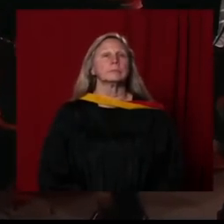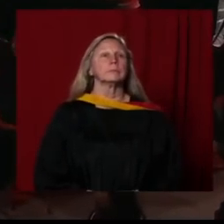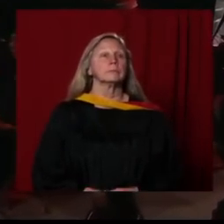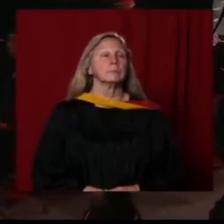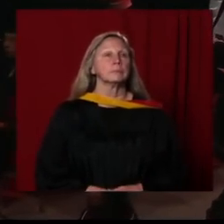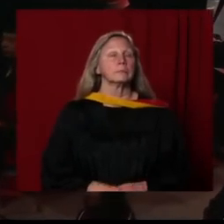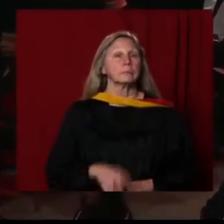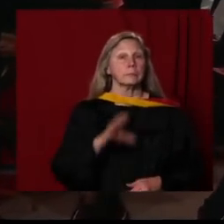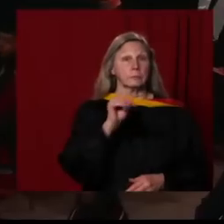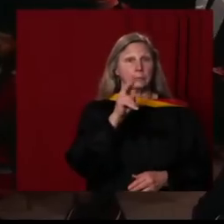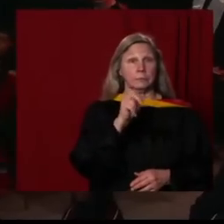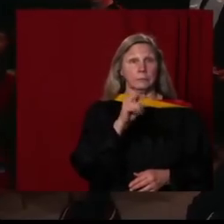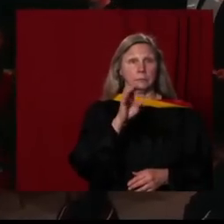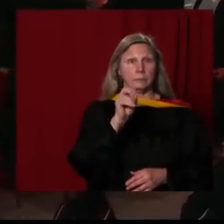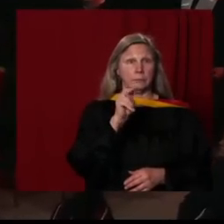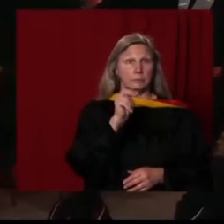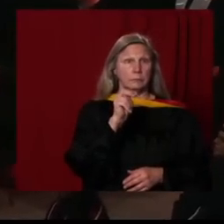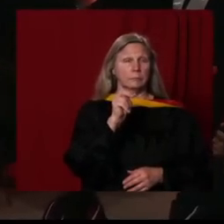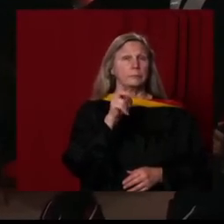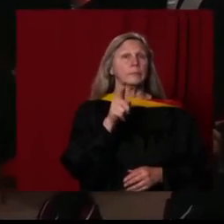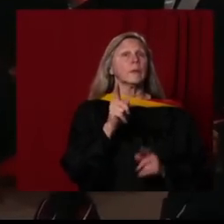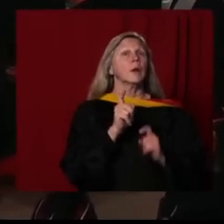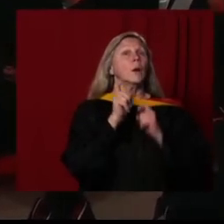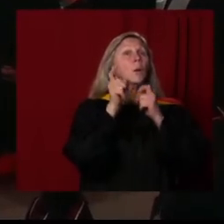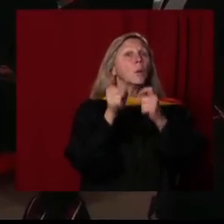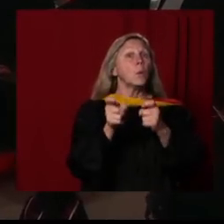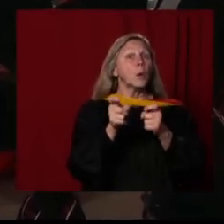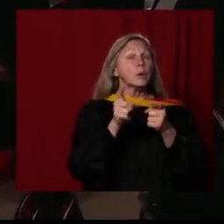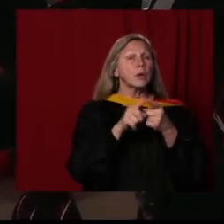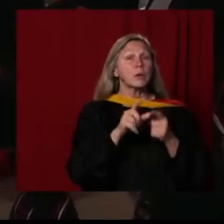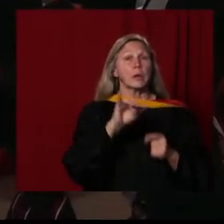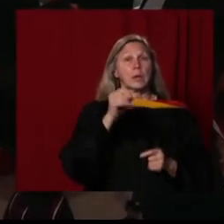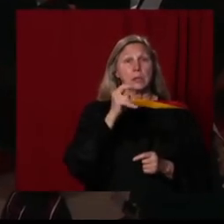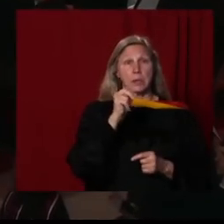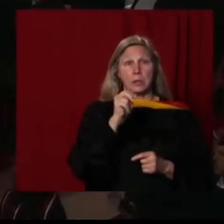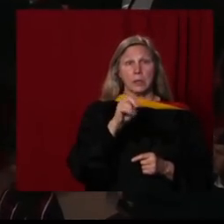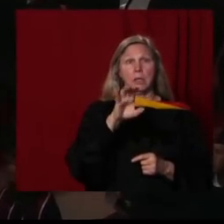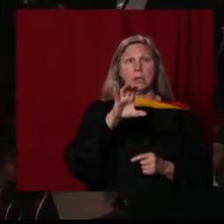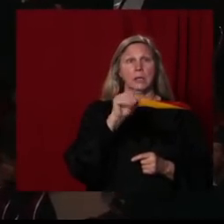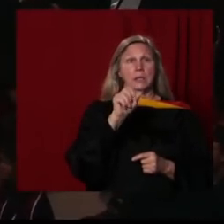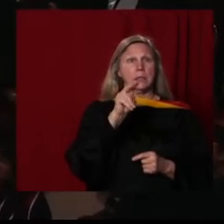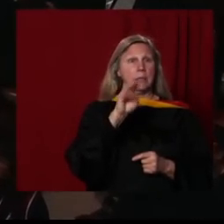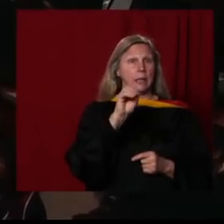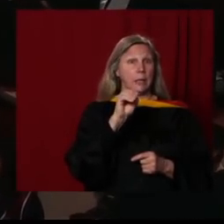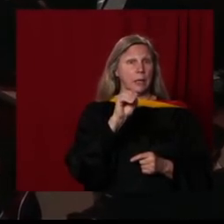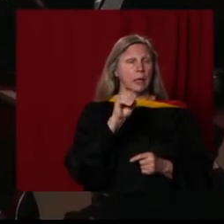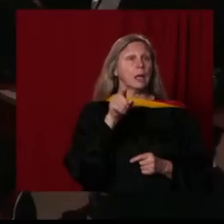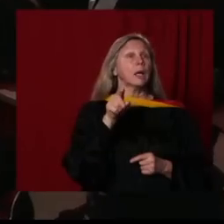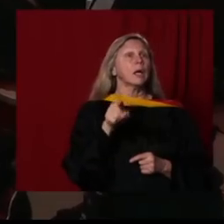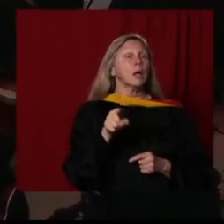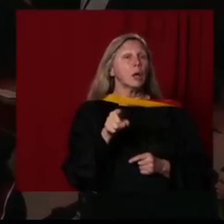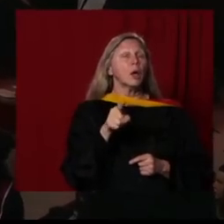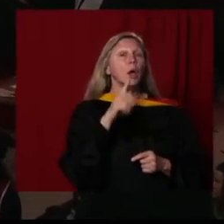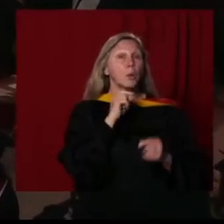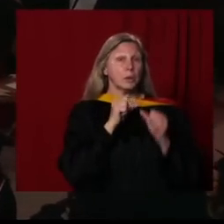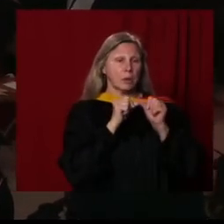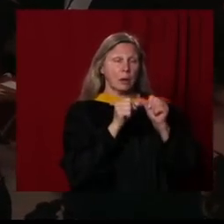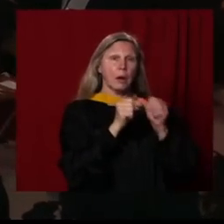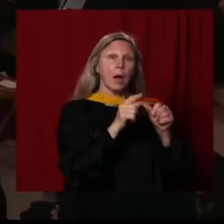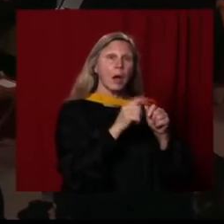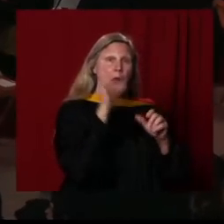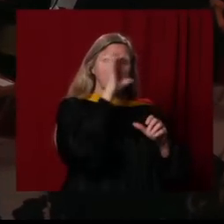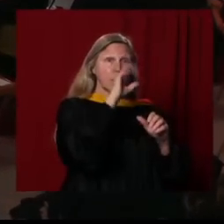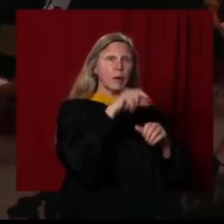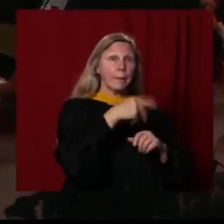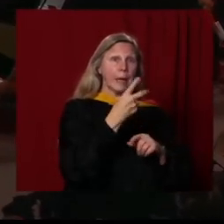The honorary posthumous degree is awarded to Himanta Temsina, who passed away while pursuing a Doctor of Philosophy